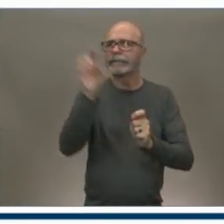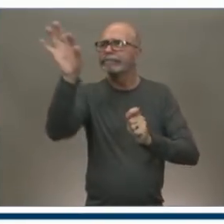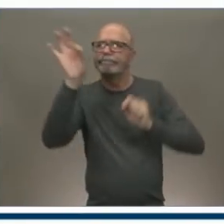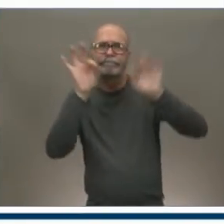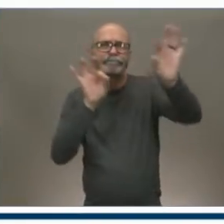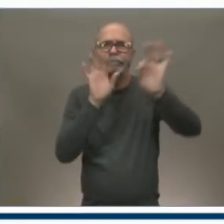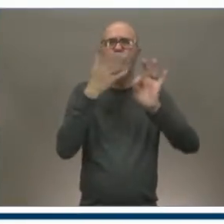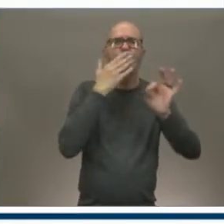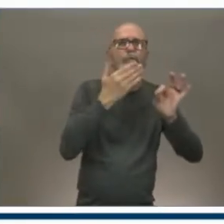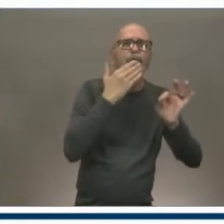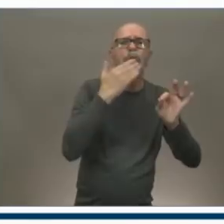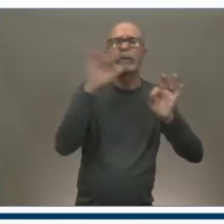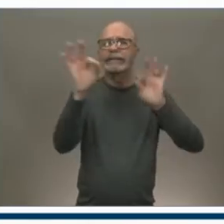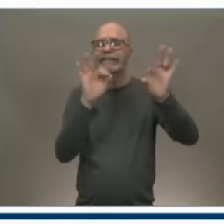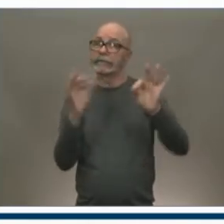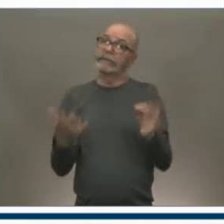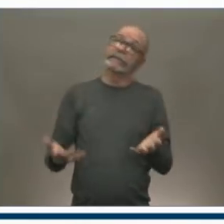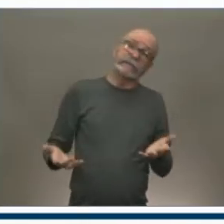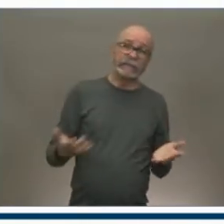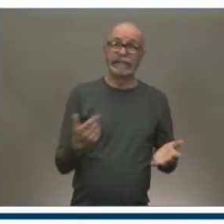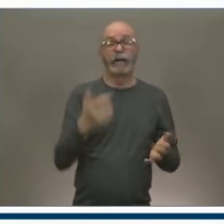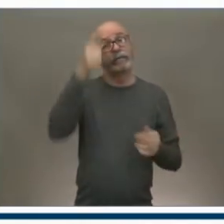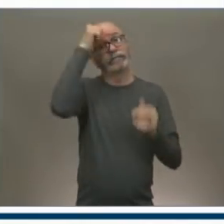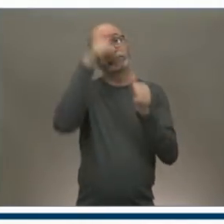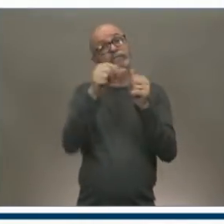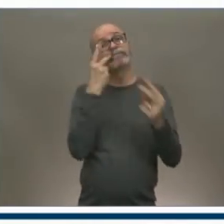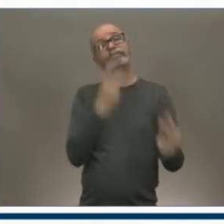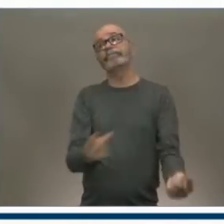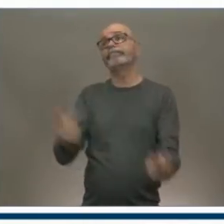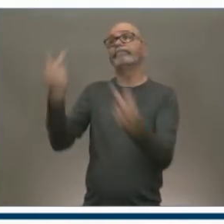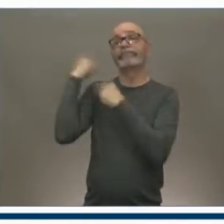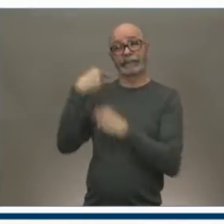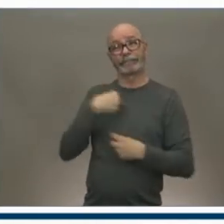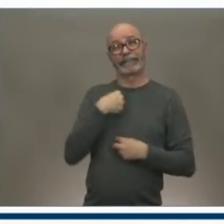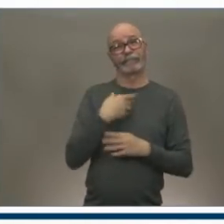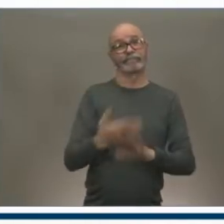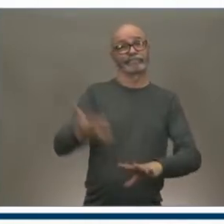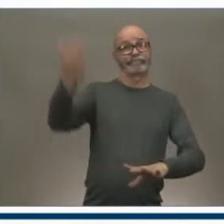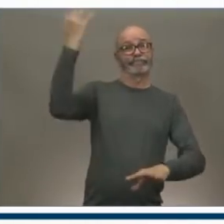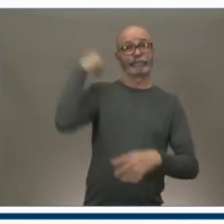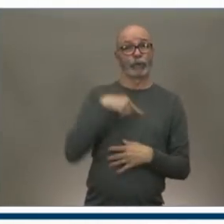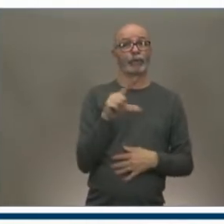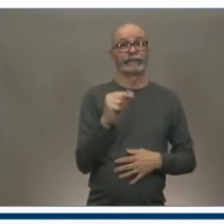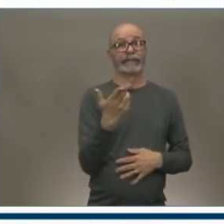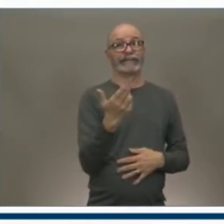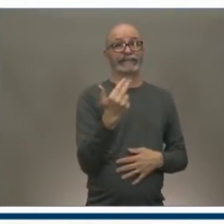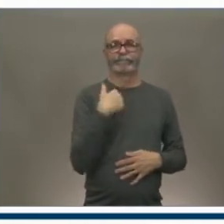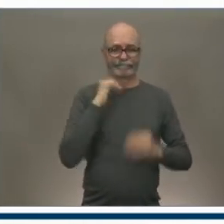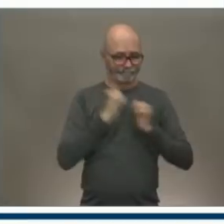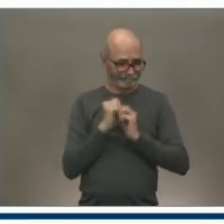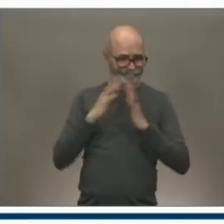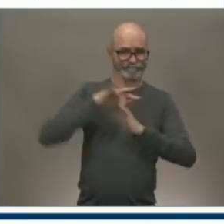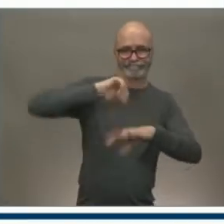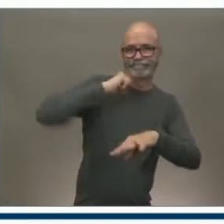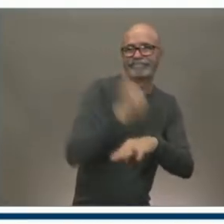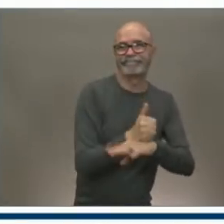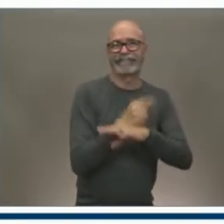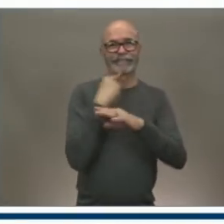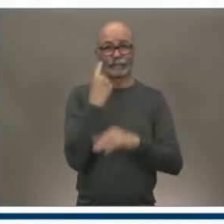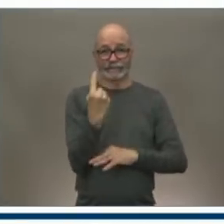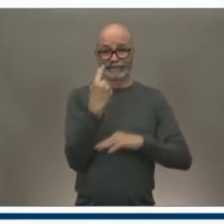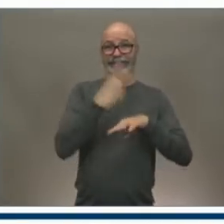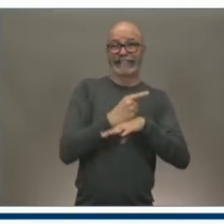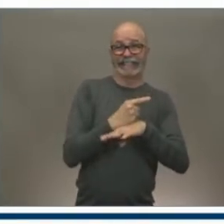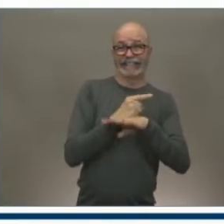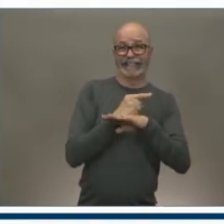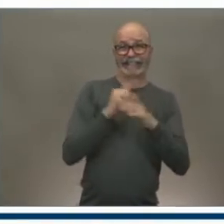when I experienced this back in 2013, I'd put in place a transition team before Election Day. I'm sure they will have